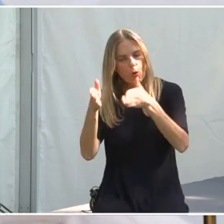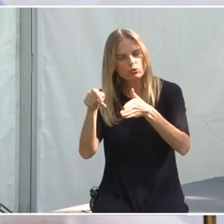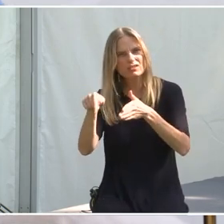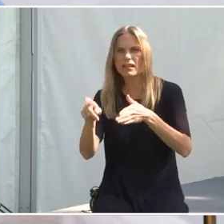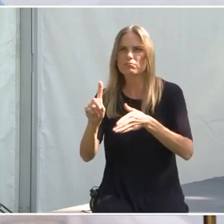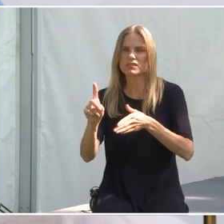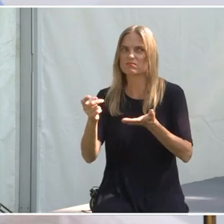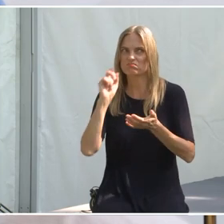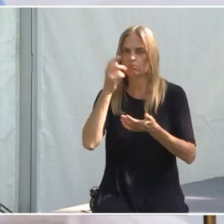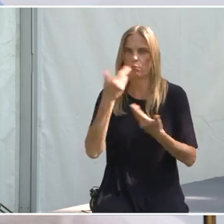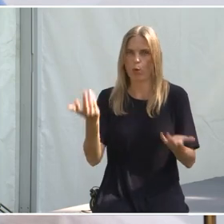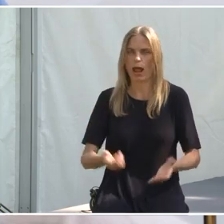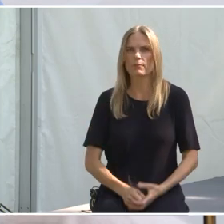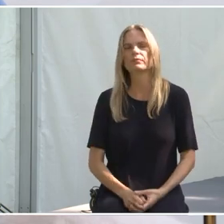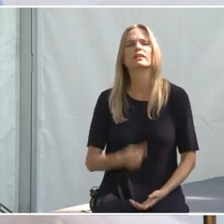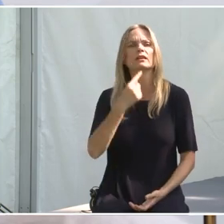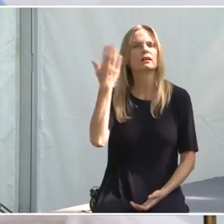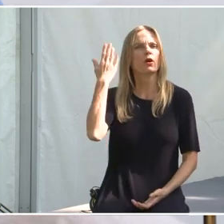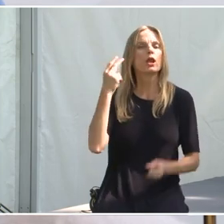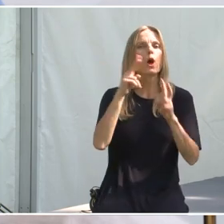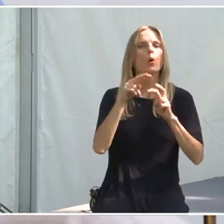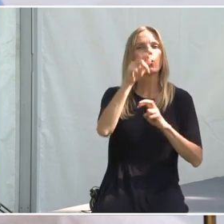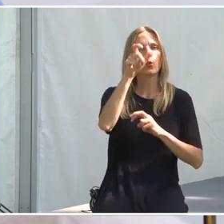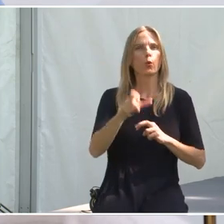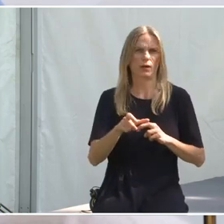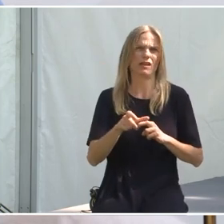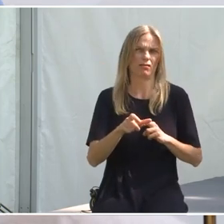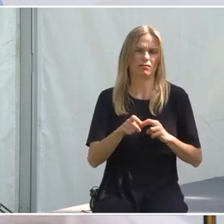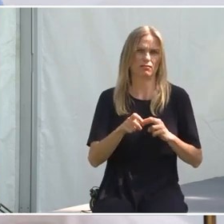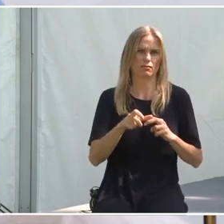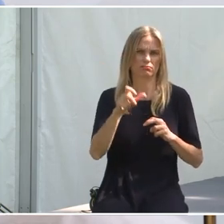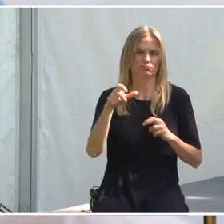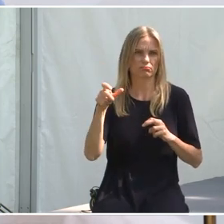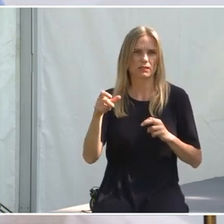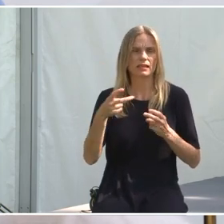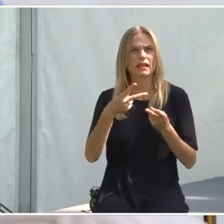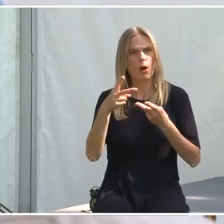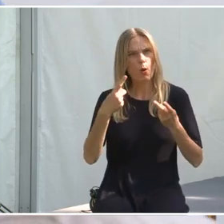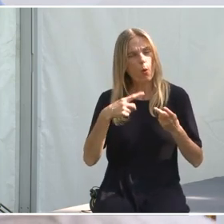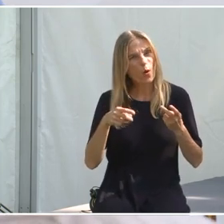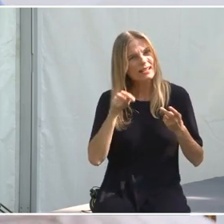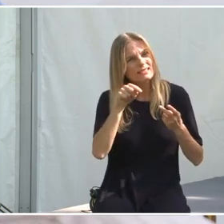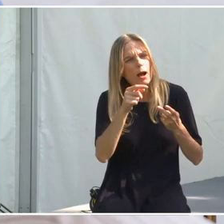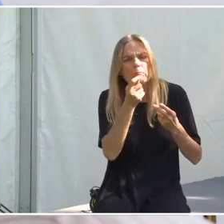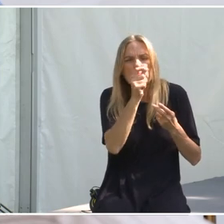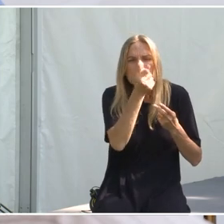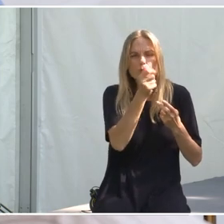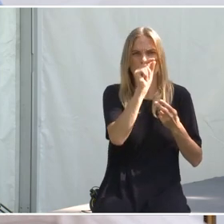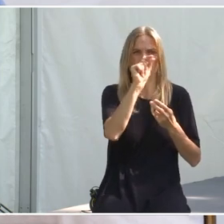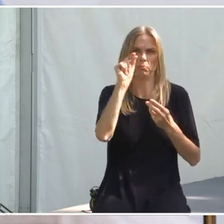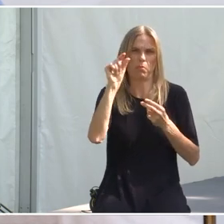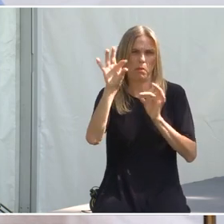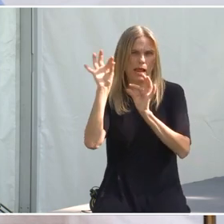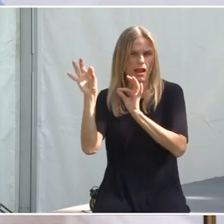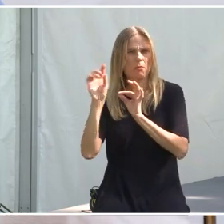a few sort of research areas where we can maybe get a little bit, but it's still a bit too